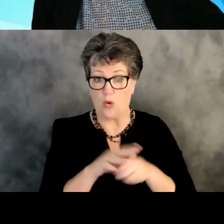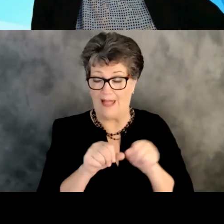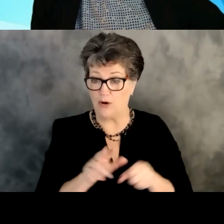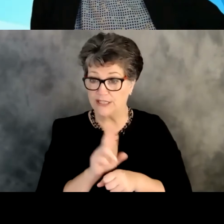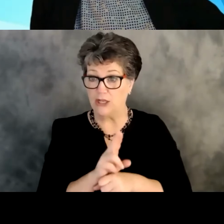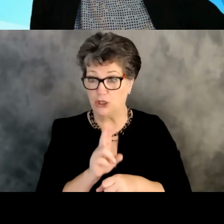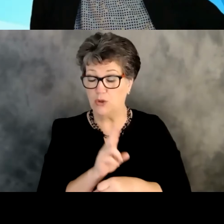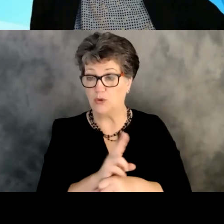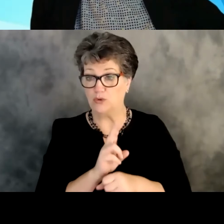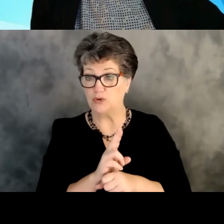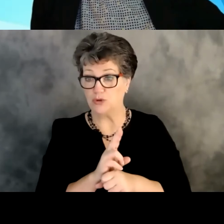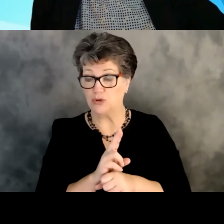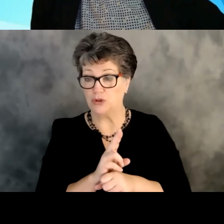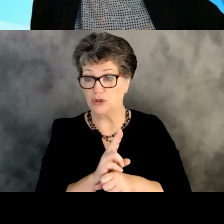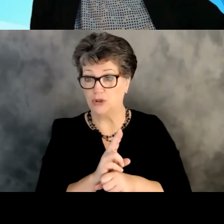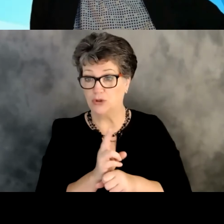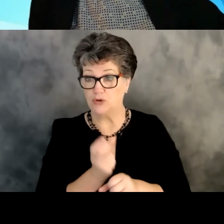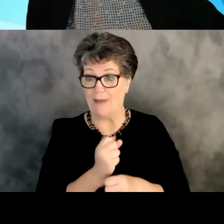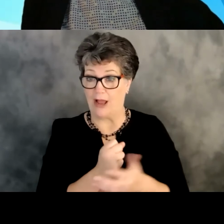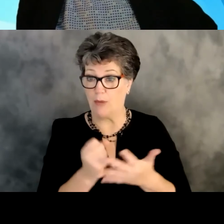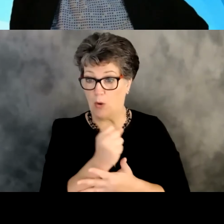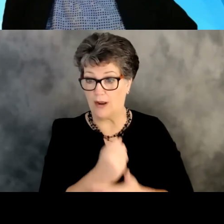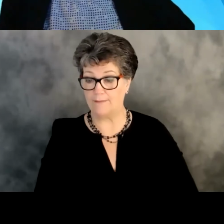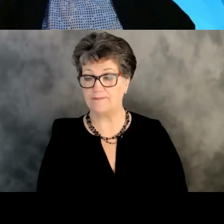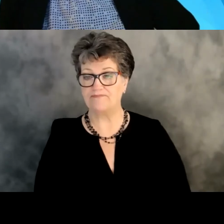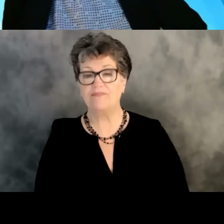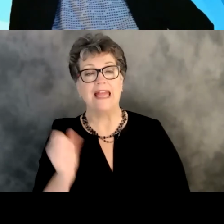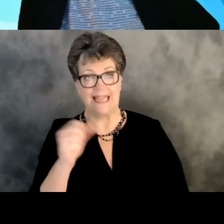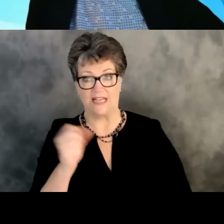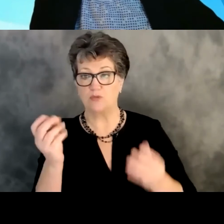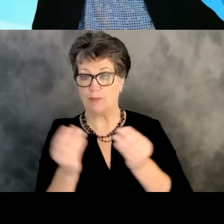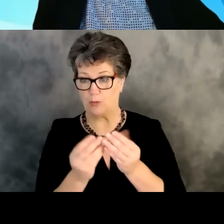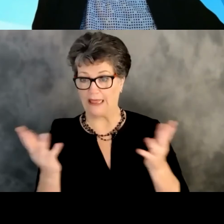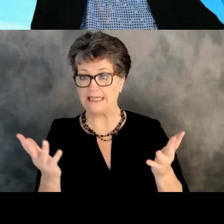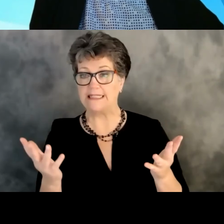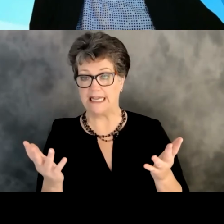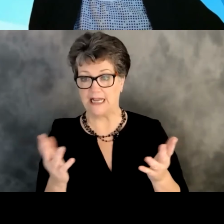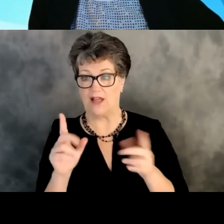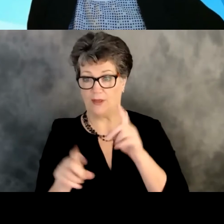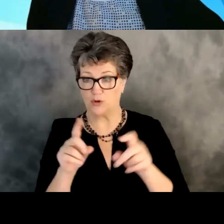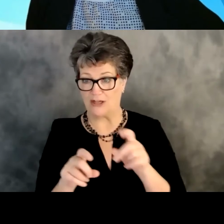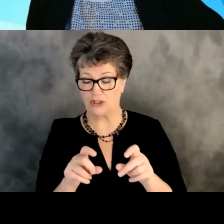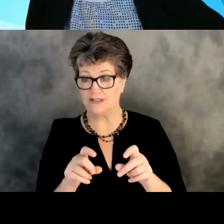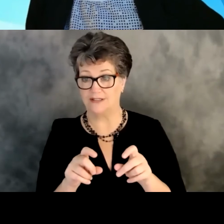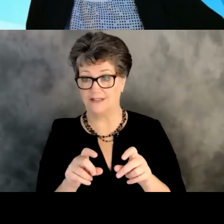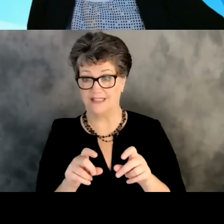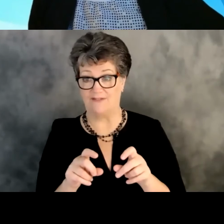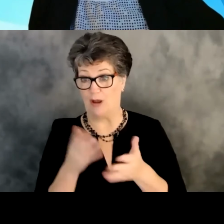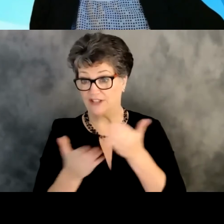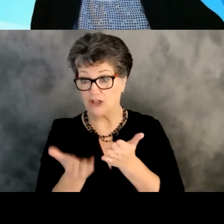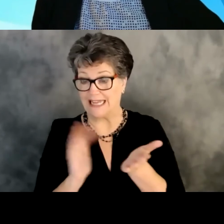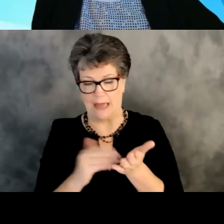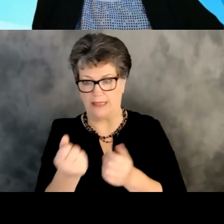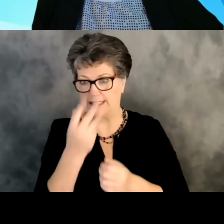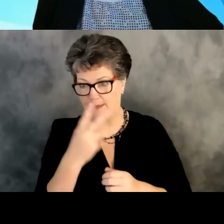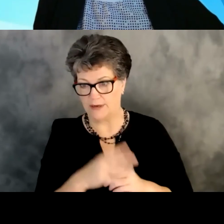draw out on our community priorities? Yes, we'll be releasing the questions in. If you have suggestions, again, please send them in.